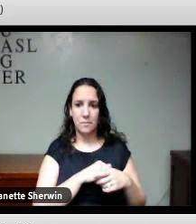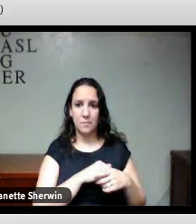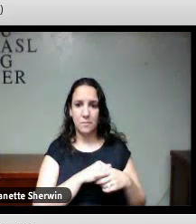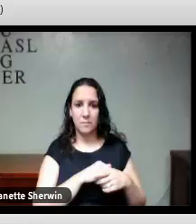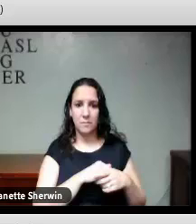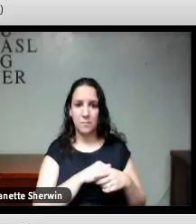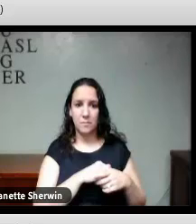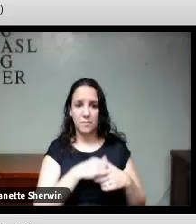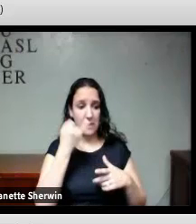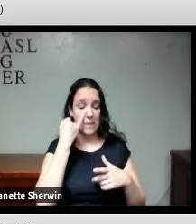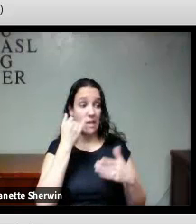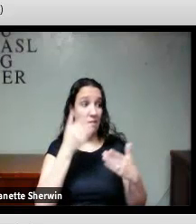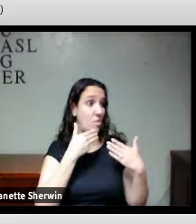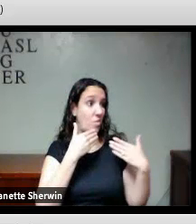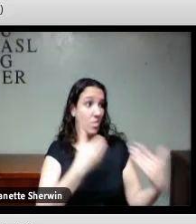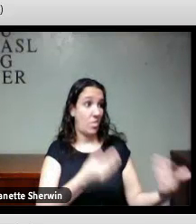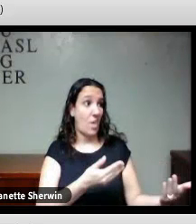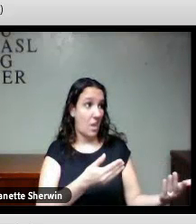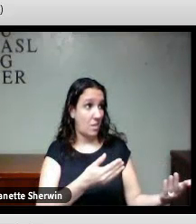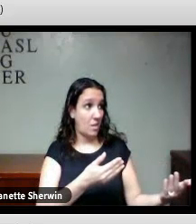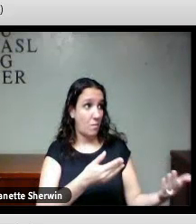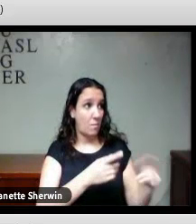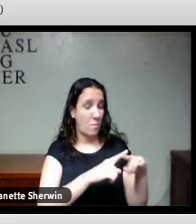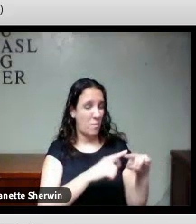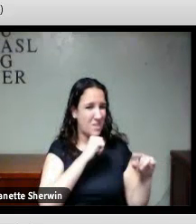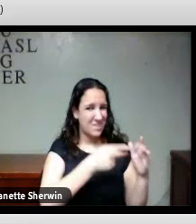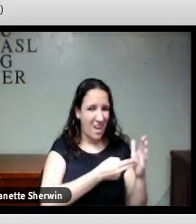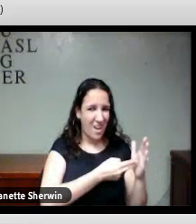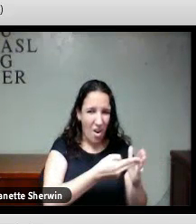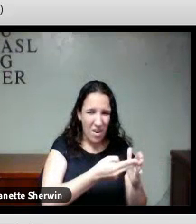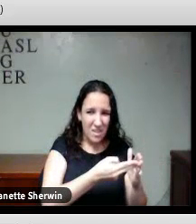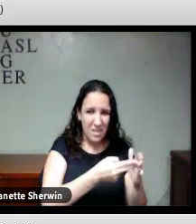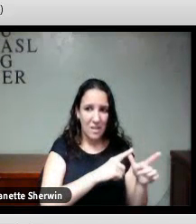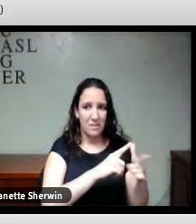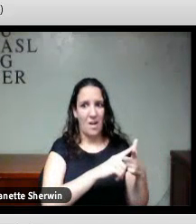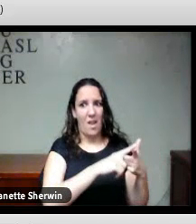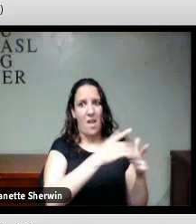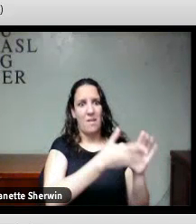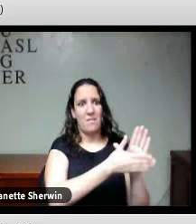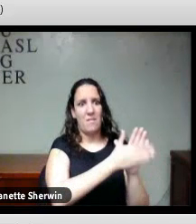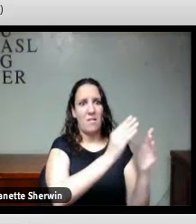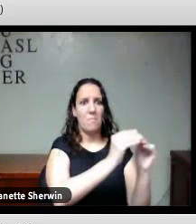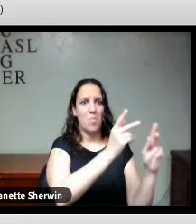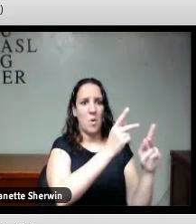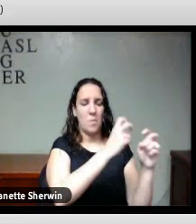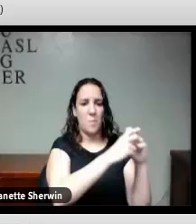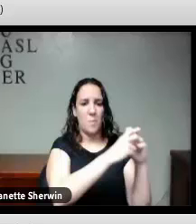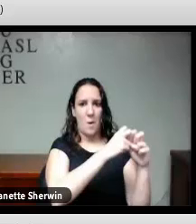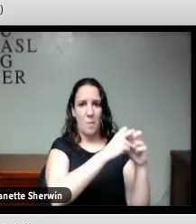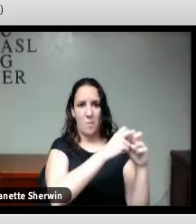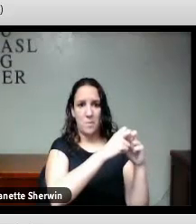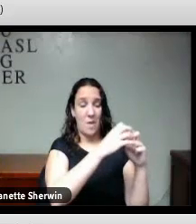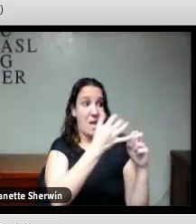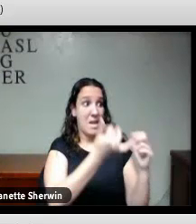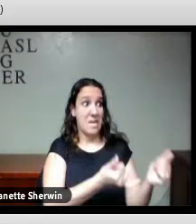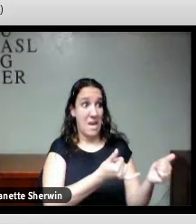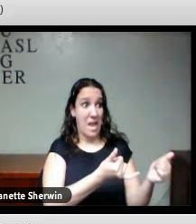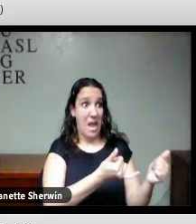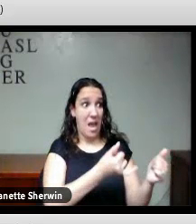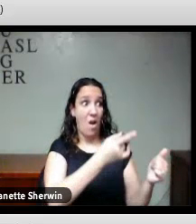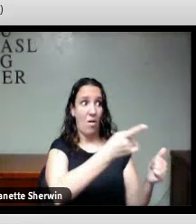not believable, you've created a new barrier and a new issue for them to be upset about. And now they're going to end up with your